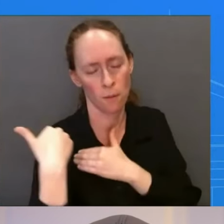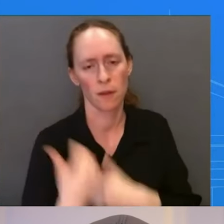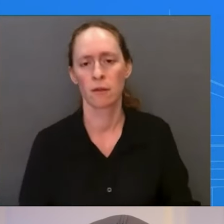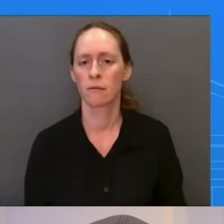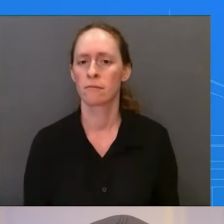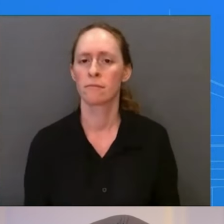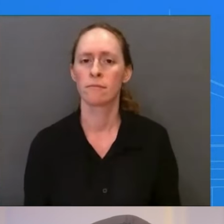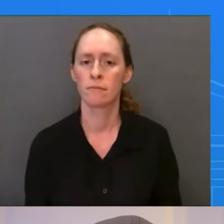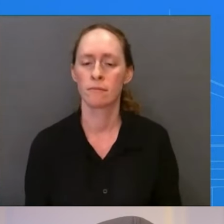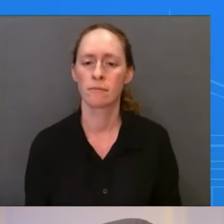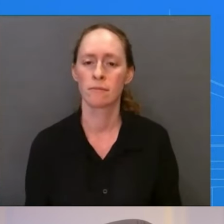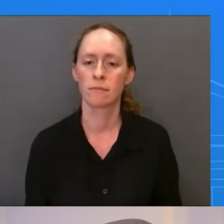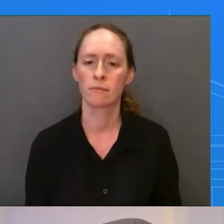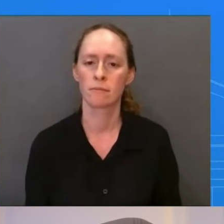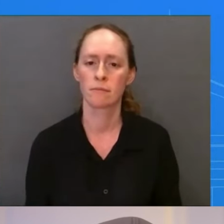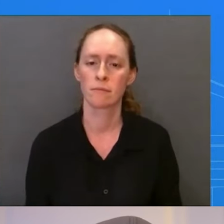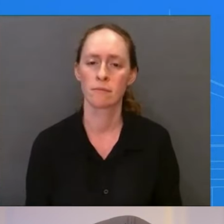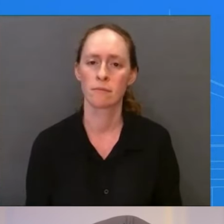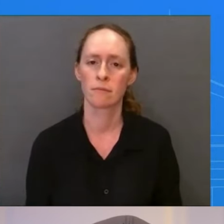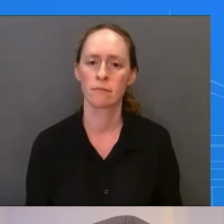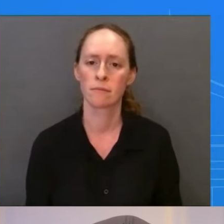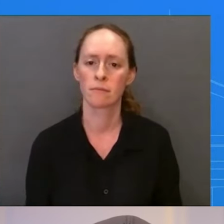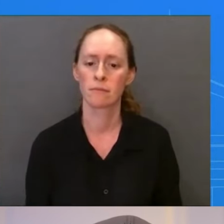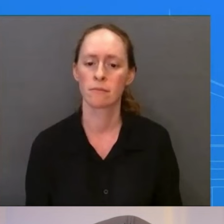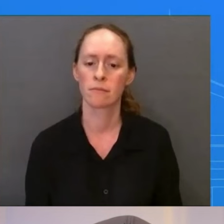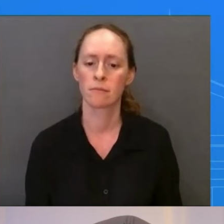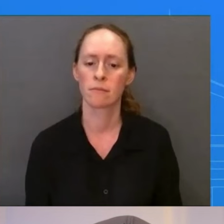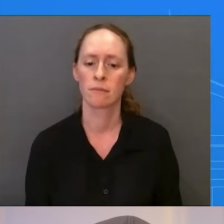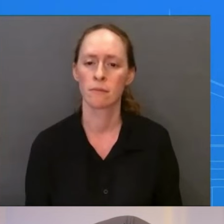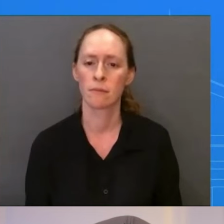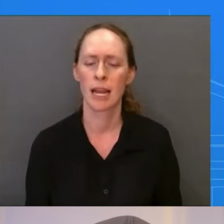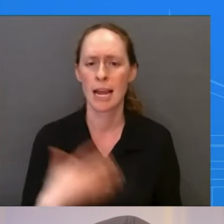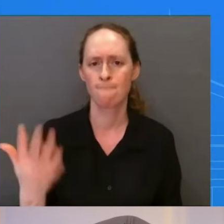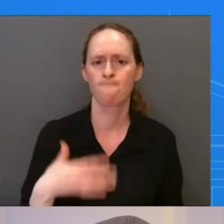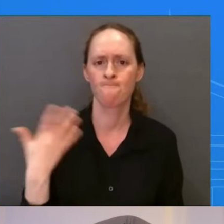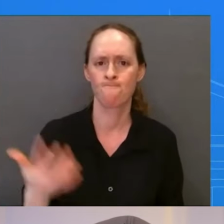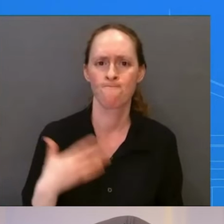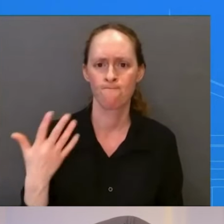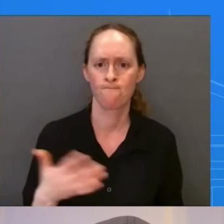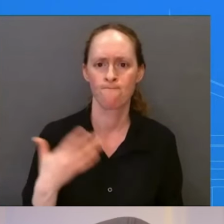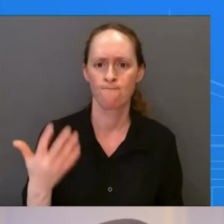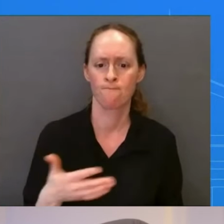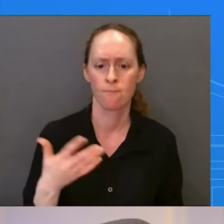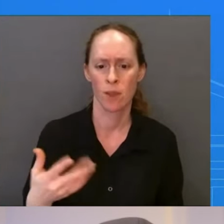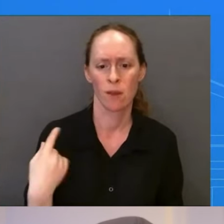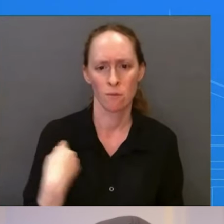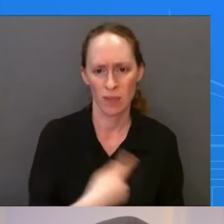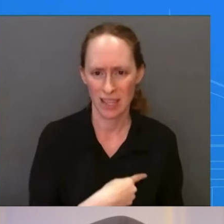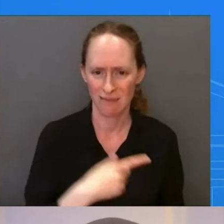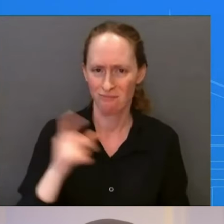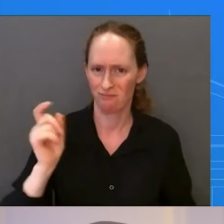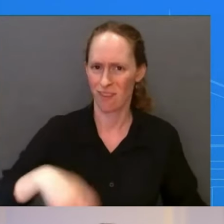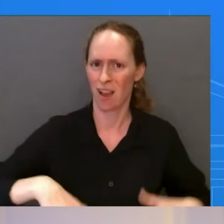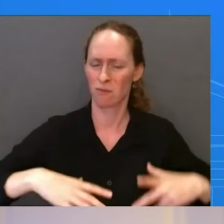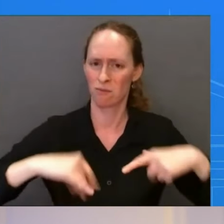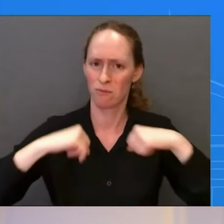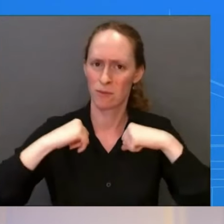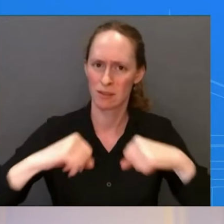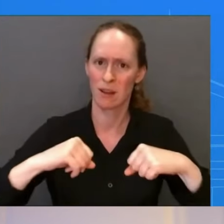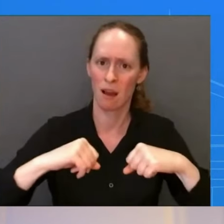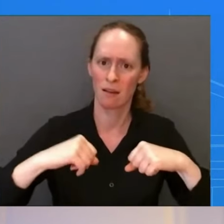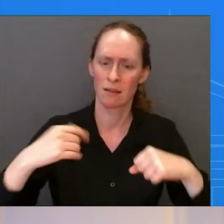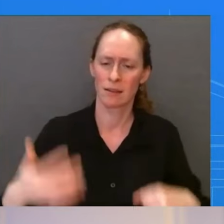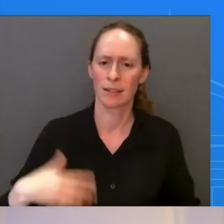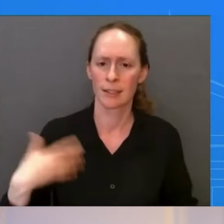his environment in economic policy, that we need to make sure that we look out for the little guy. This is why we don't believe in trickle-down economy. This is why we believe